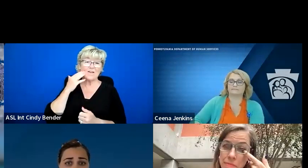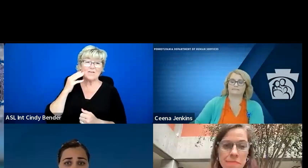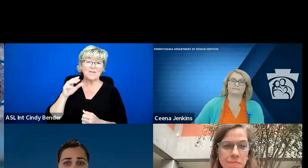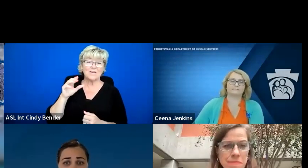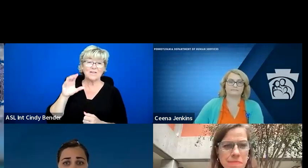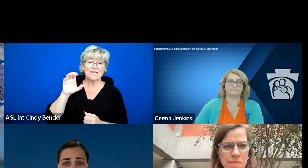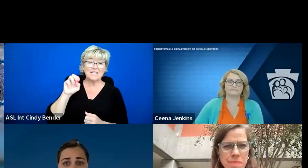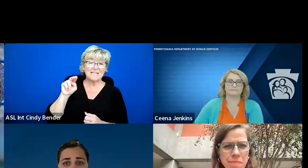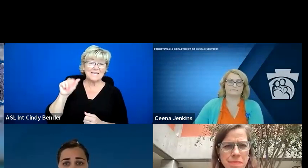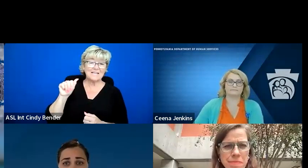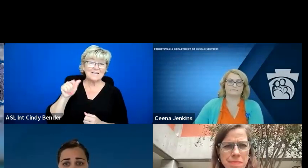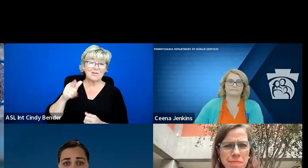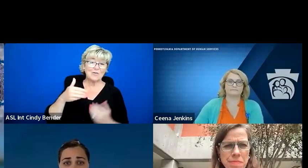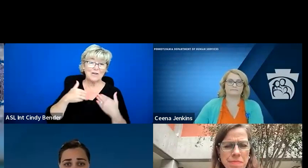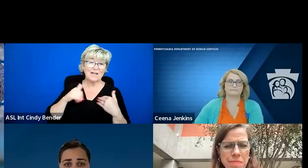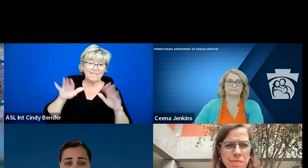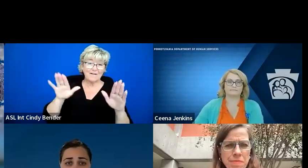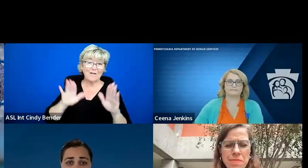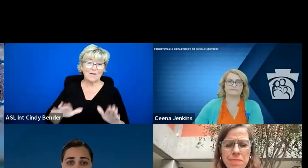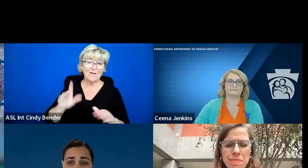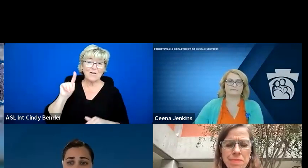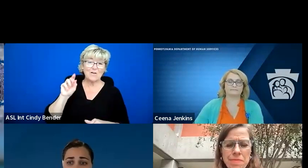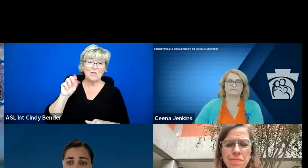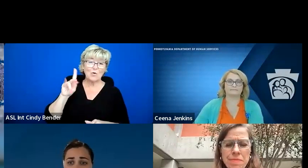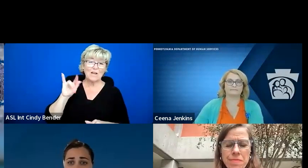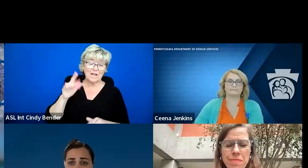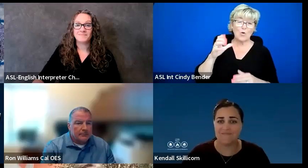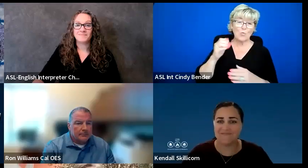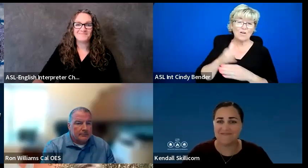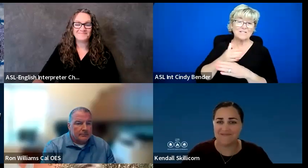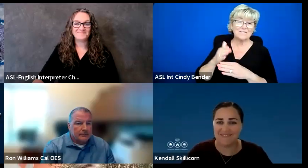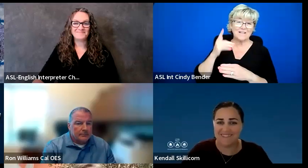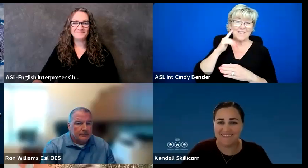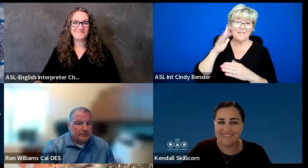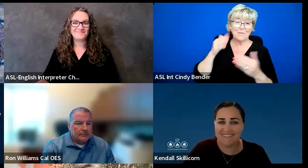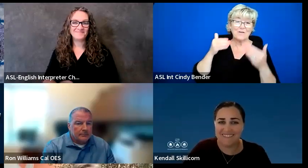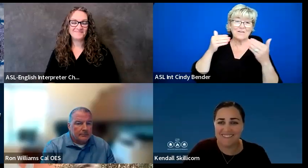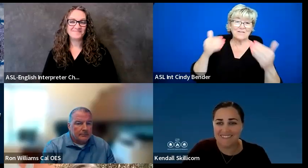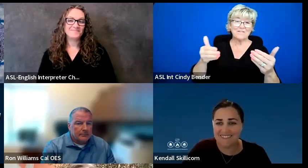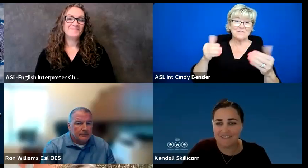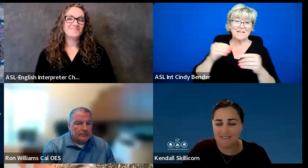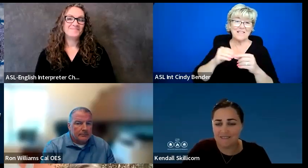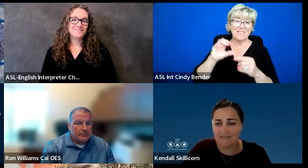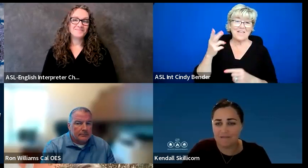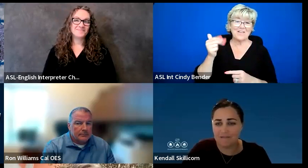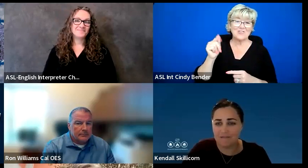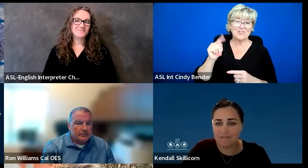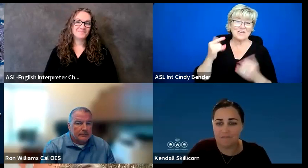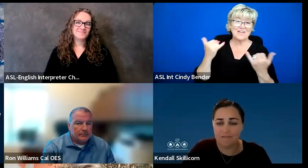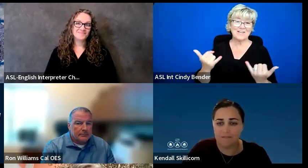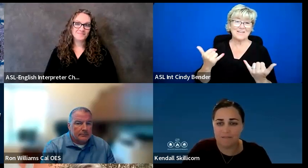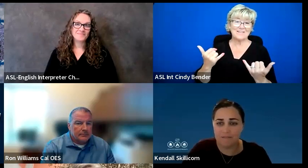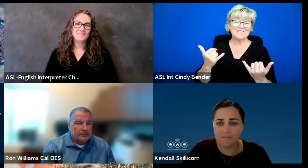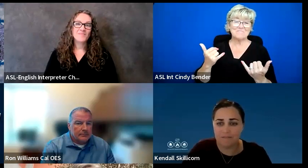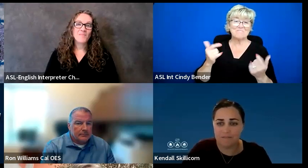you have that wonderful toolkit that you want to get shared, and I think we're going to drop that into the chat. The caregiver